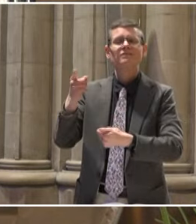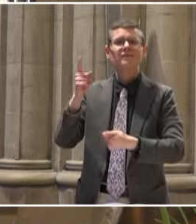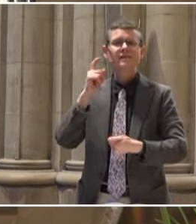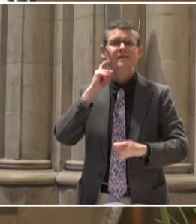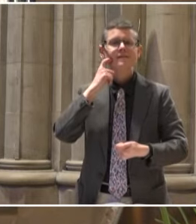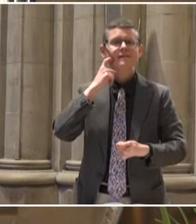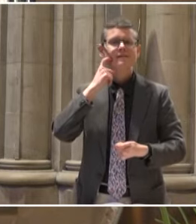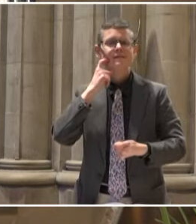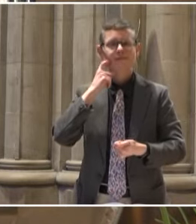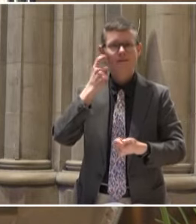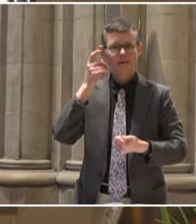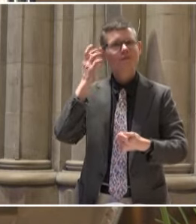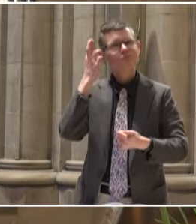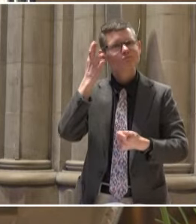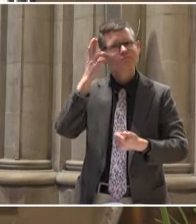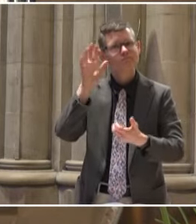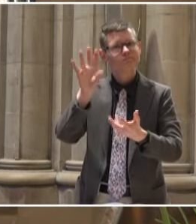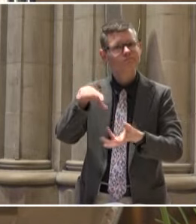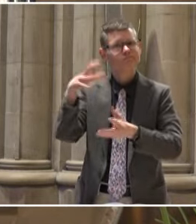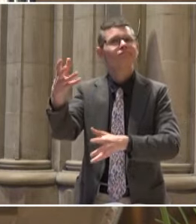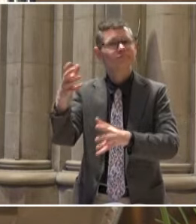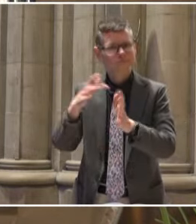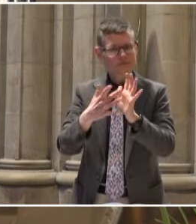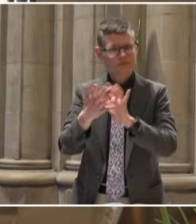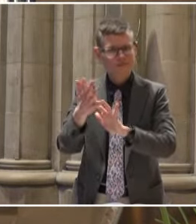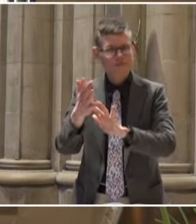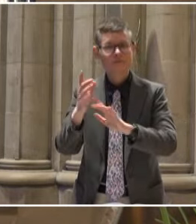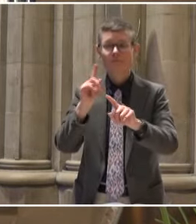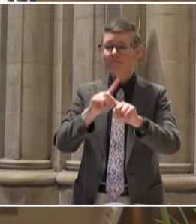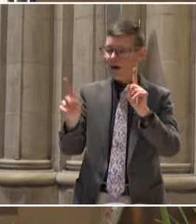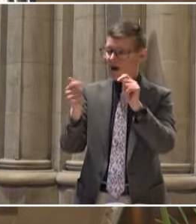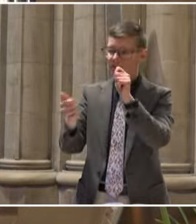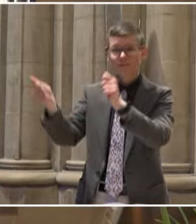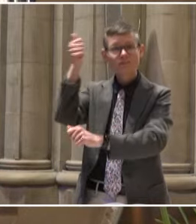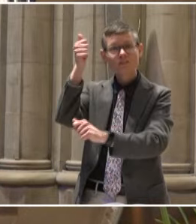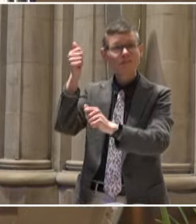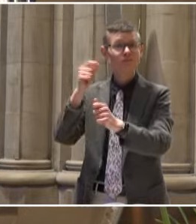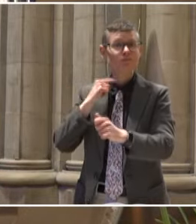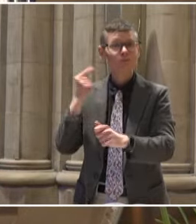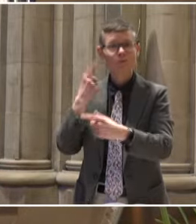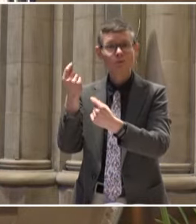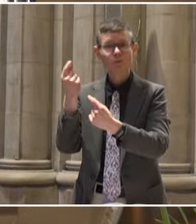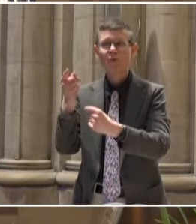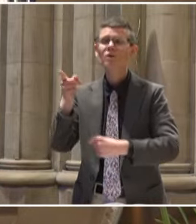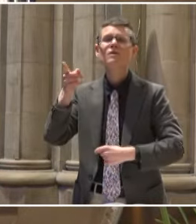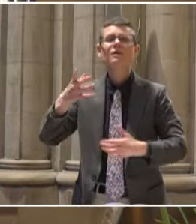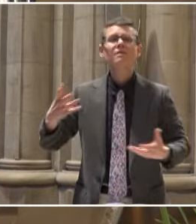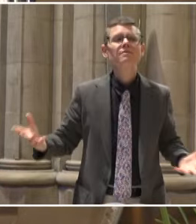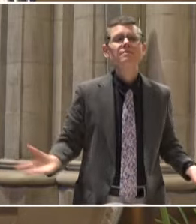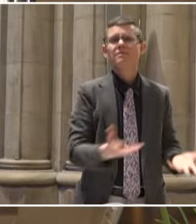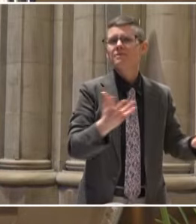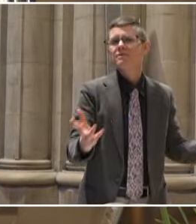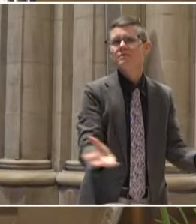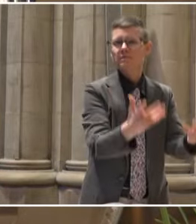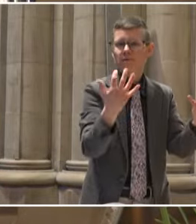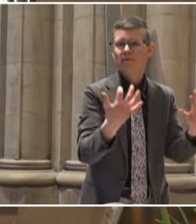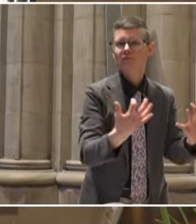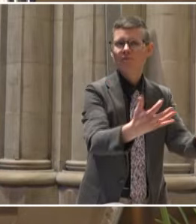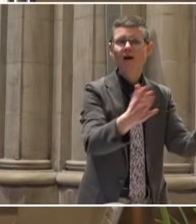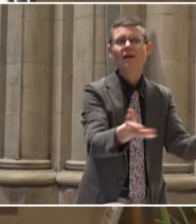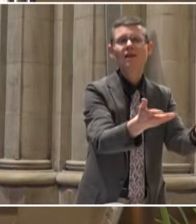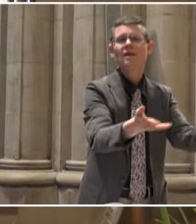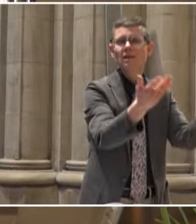handed Jesus over. But the chief priests stirred up the crowd to have Pilate